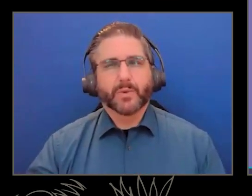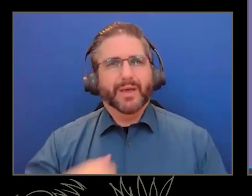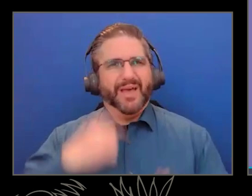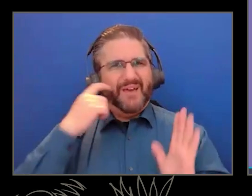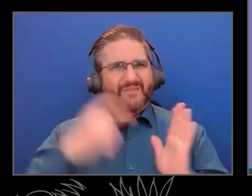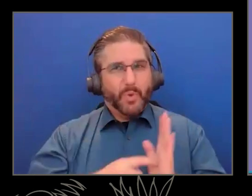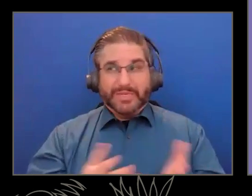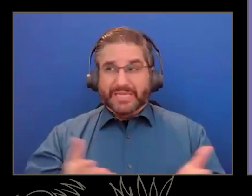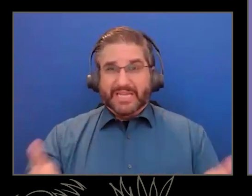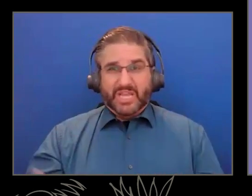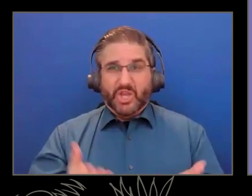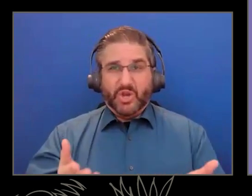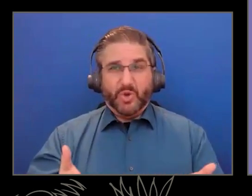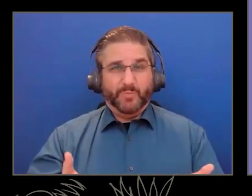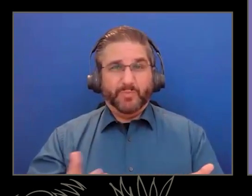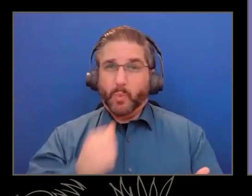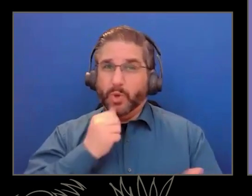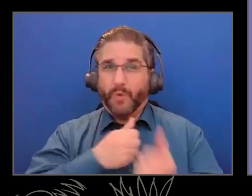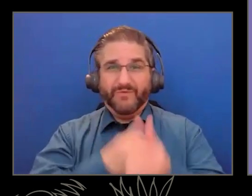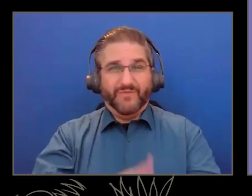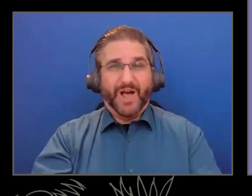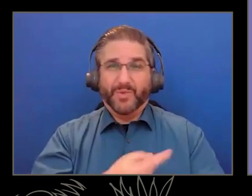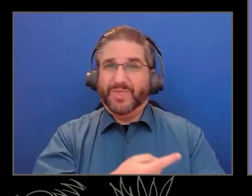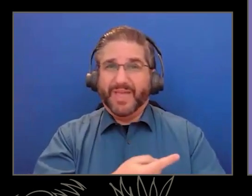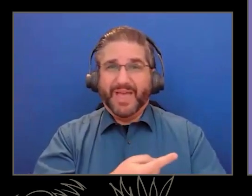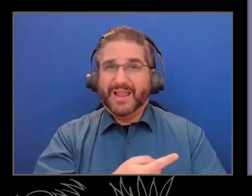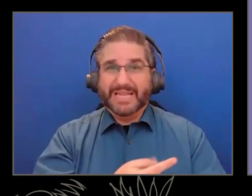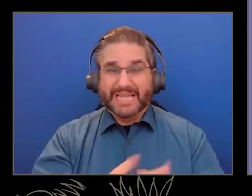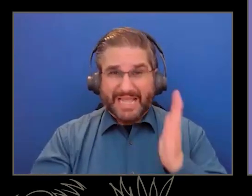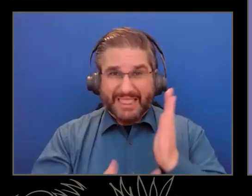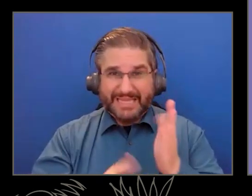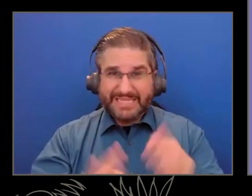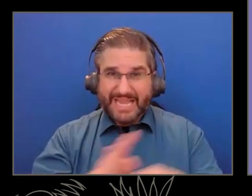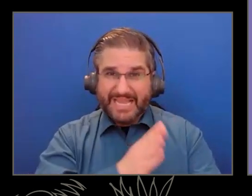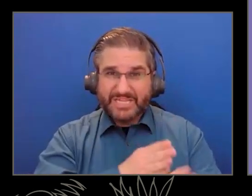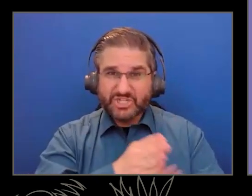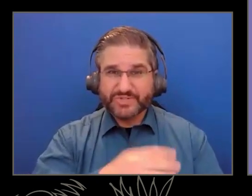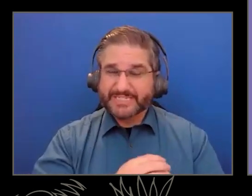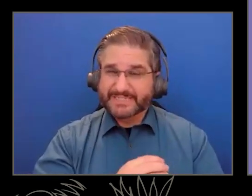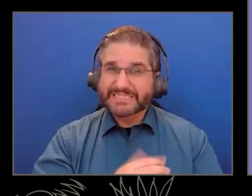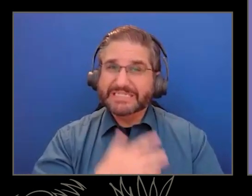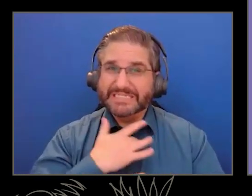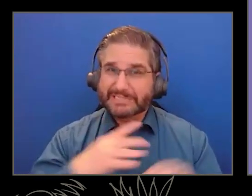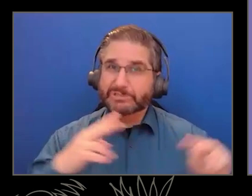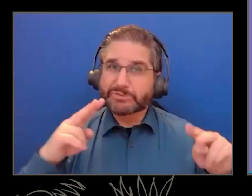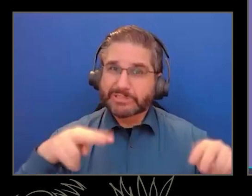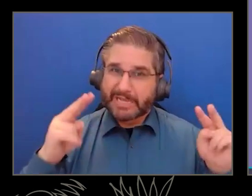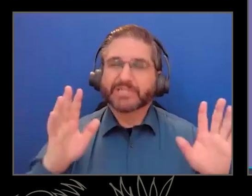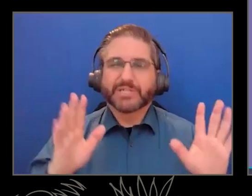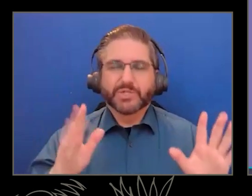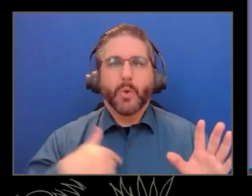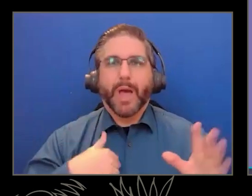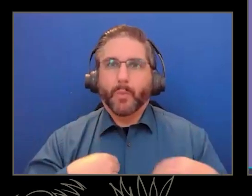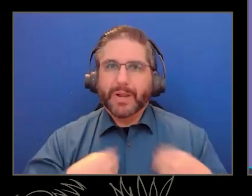necessarily do the same thing in the tech industry, so I'm bringing that energy here today.